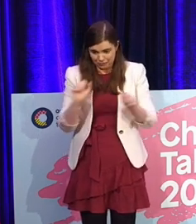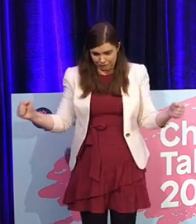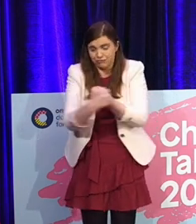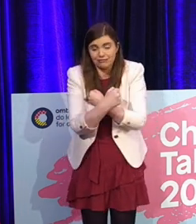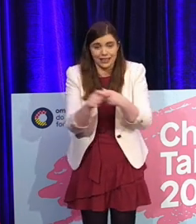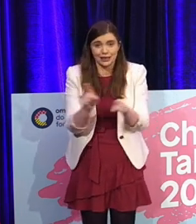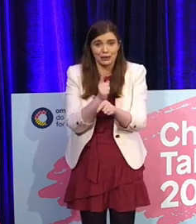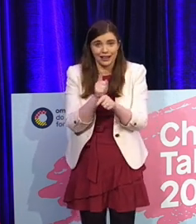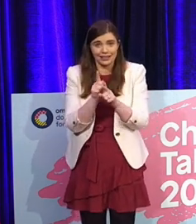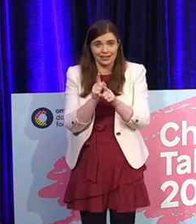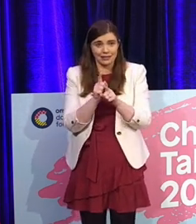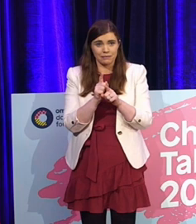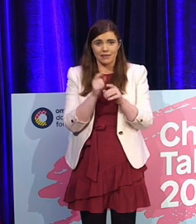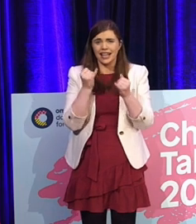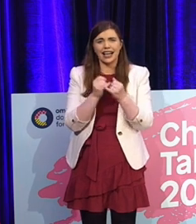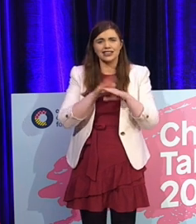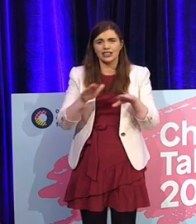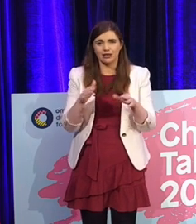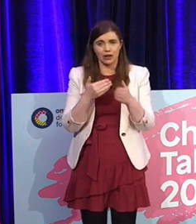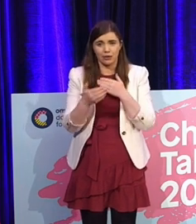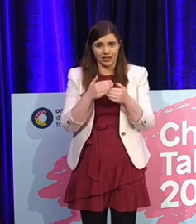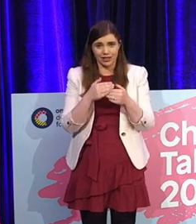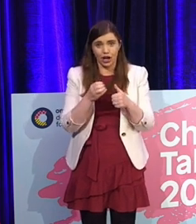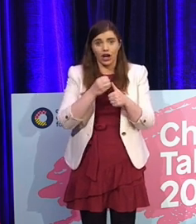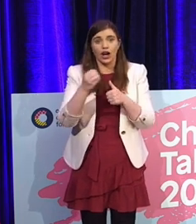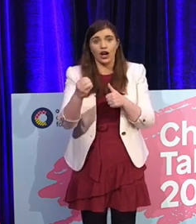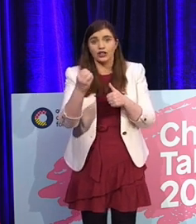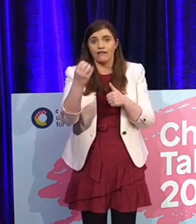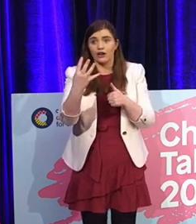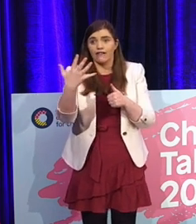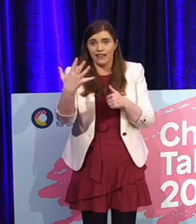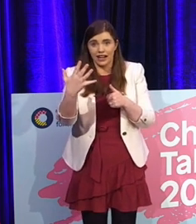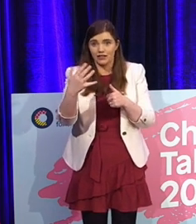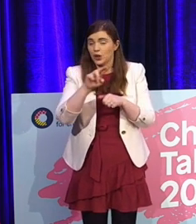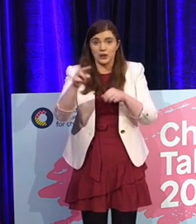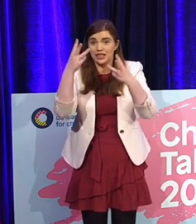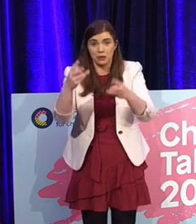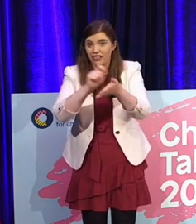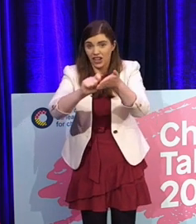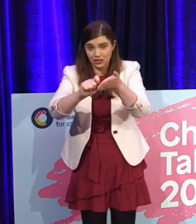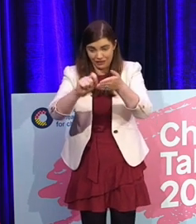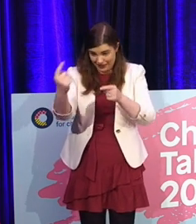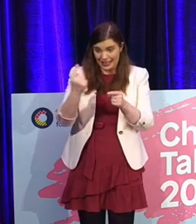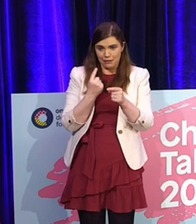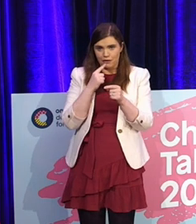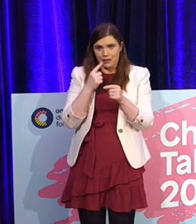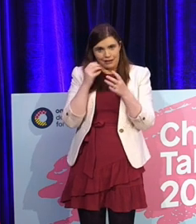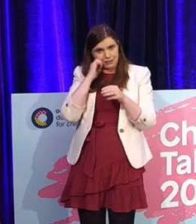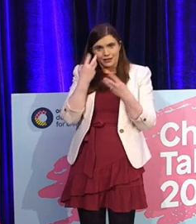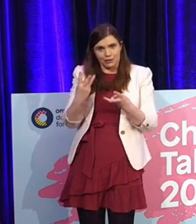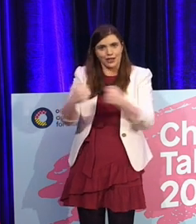well. And again, like children do, the chain reaction, the other four or five who weren't interested in the autograph came over for the hug. And I, like a